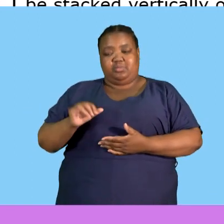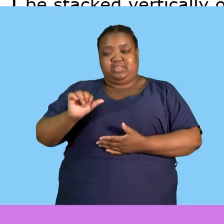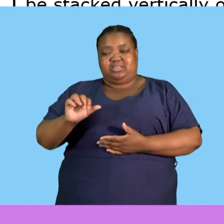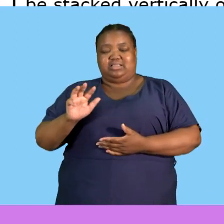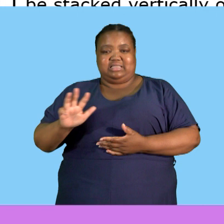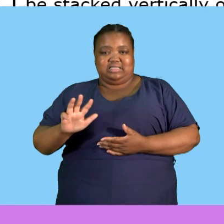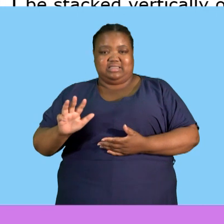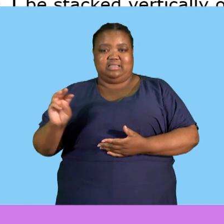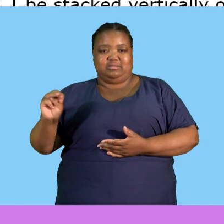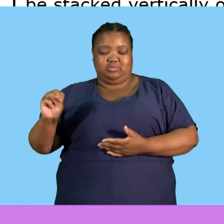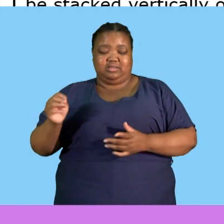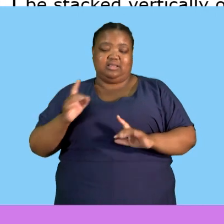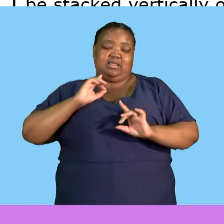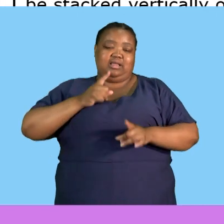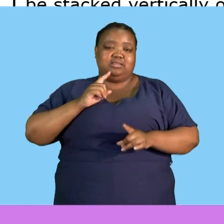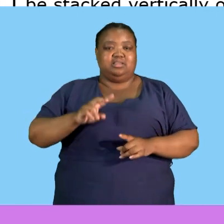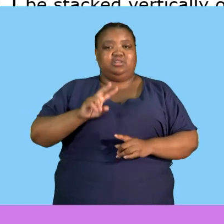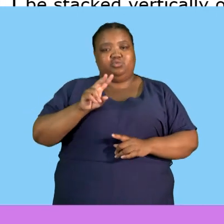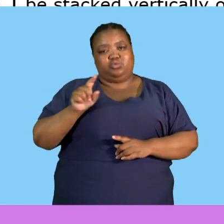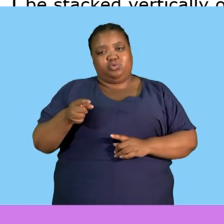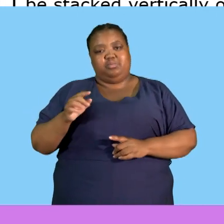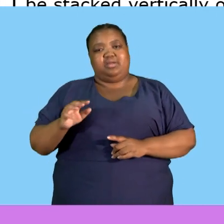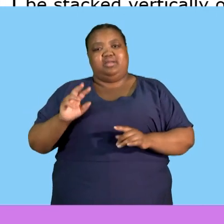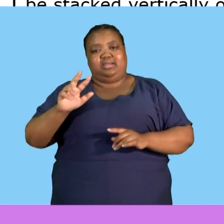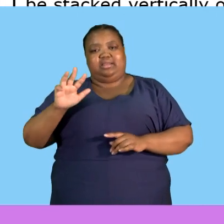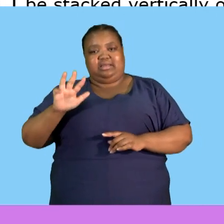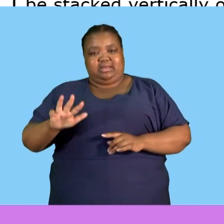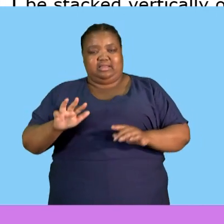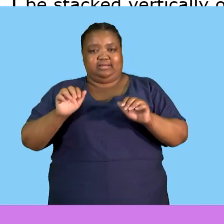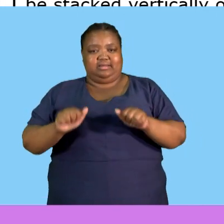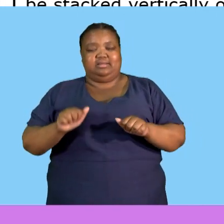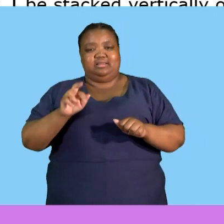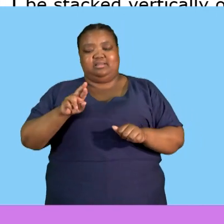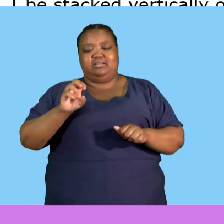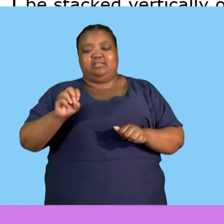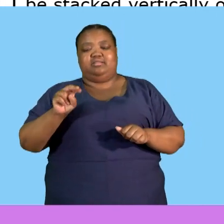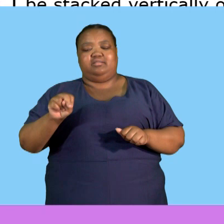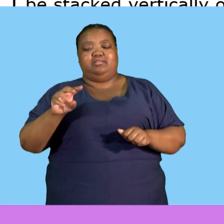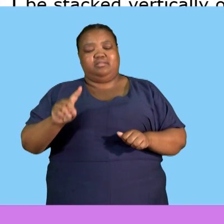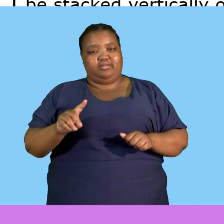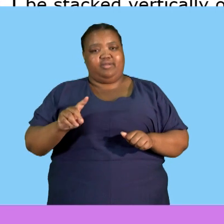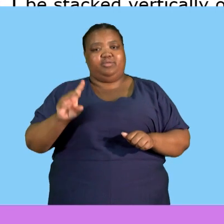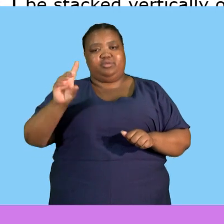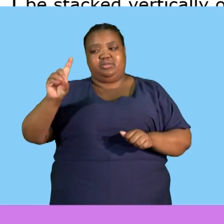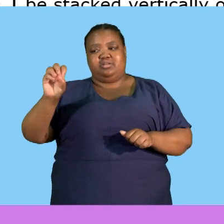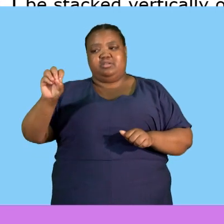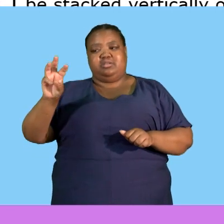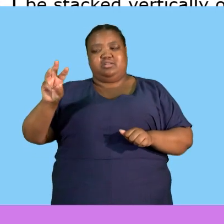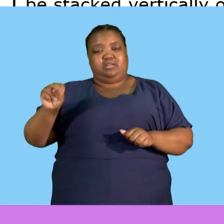the length of our crate, which is 0.69 meters, ended with an answer of